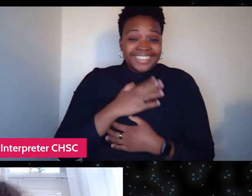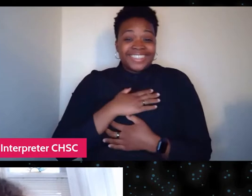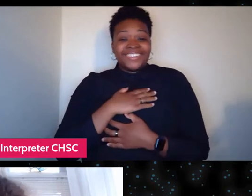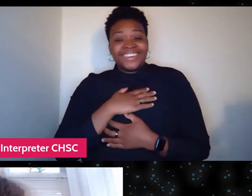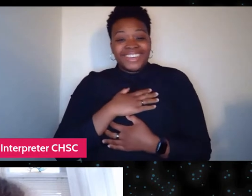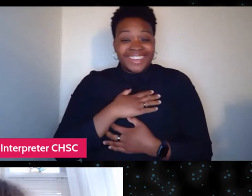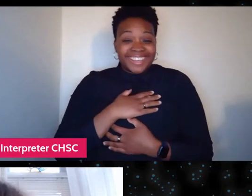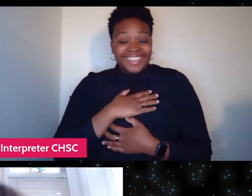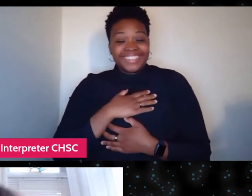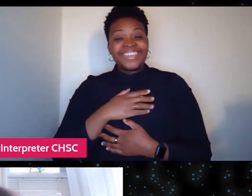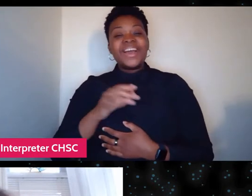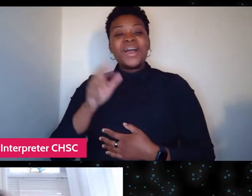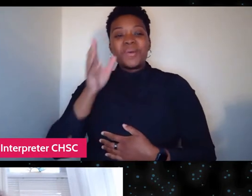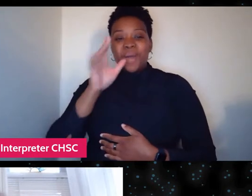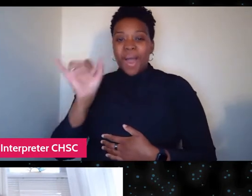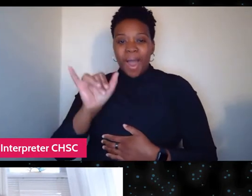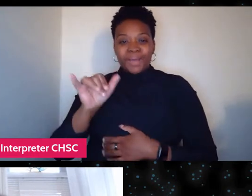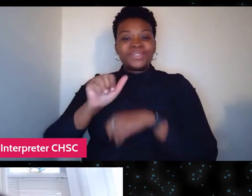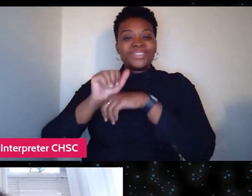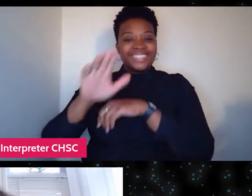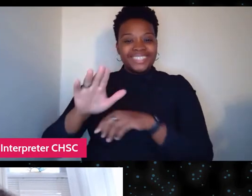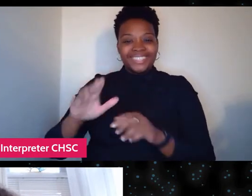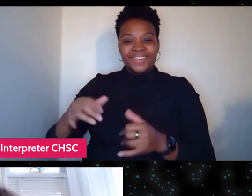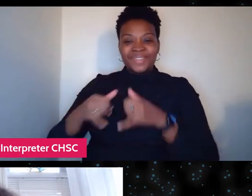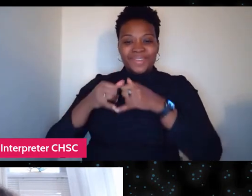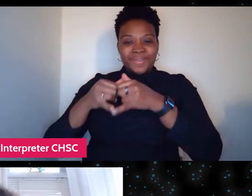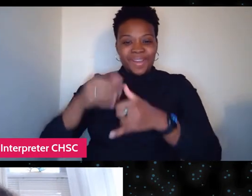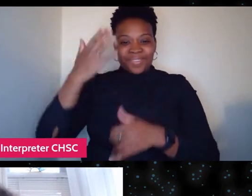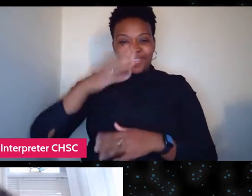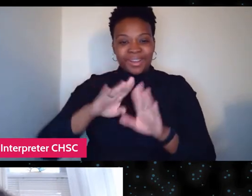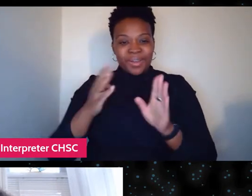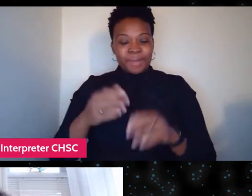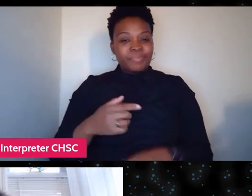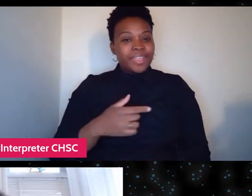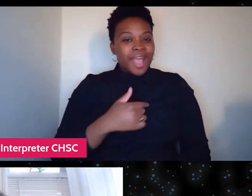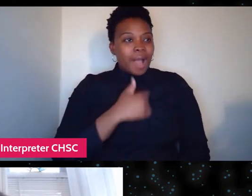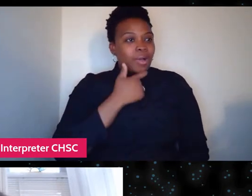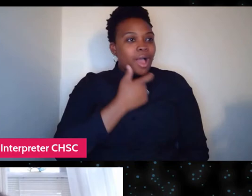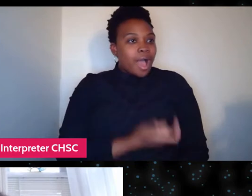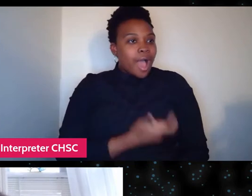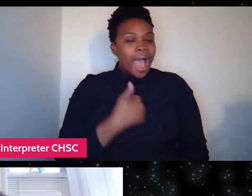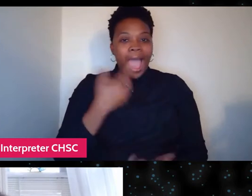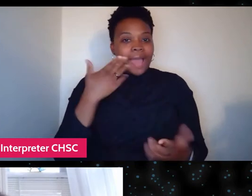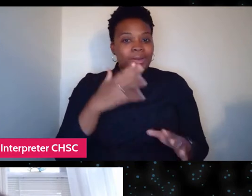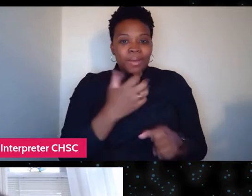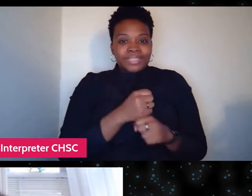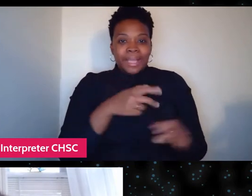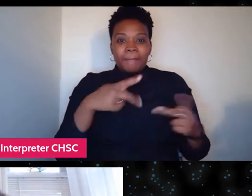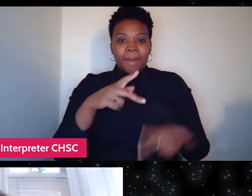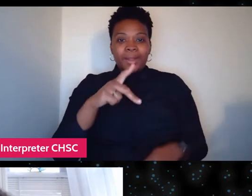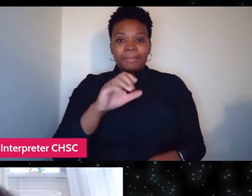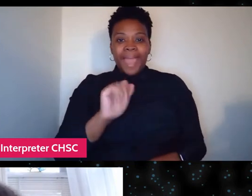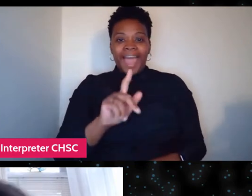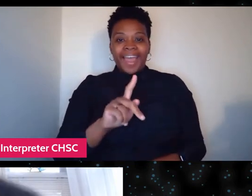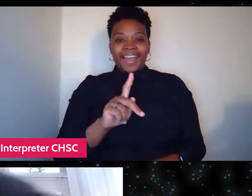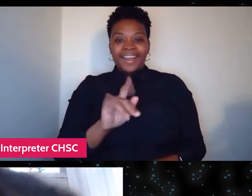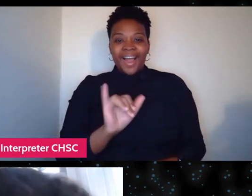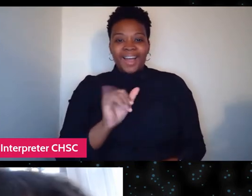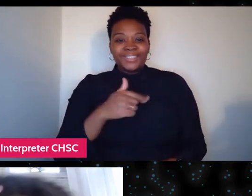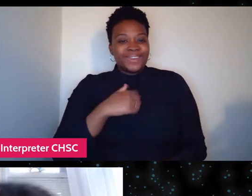We will also ship this to your front door. My mouth just dropped because I didn't know I was getting this party pack. Awesome. I'm so